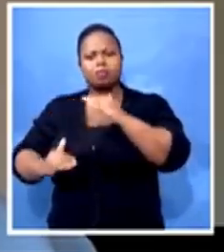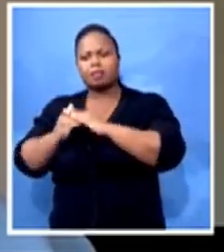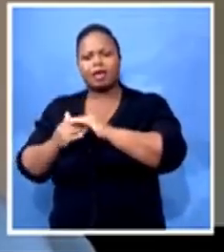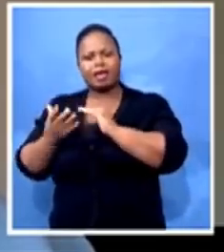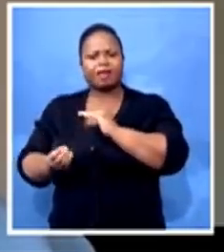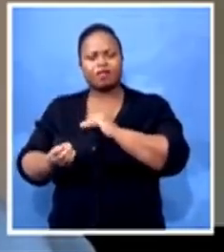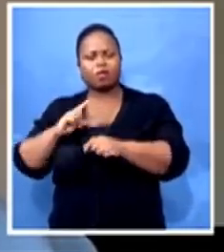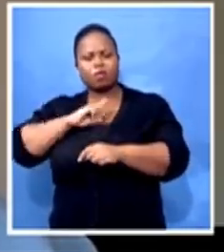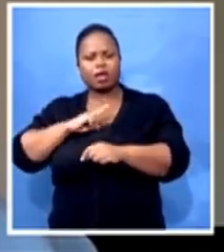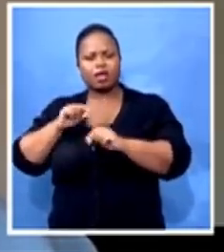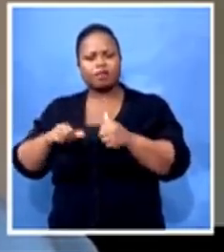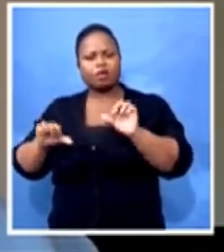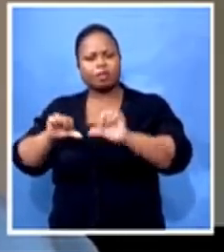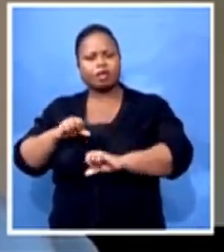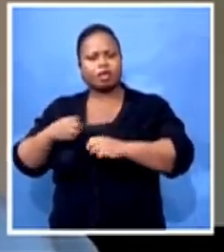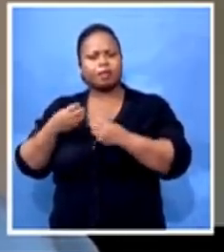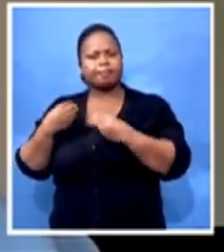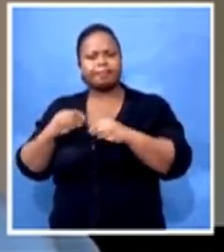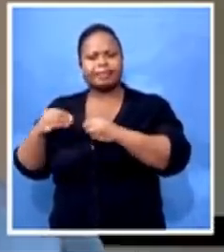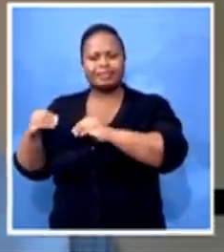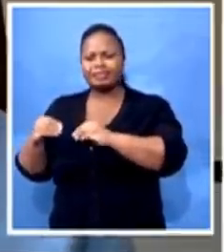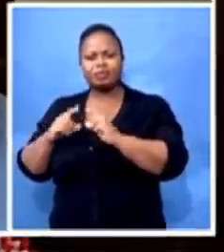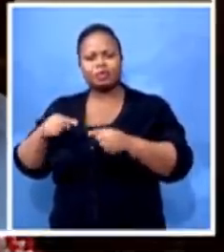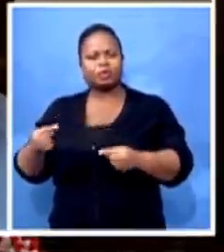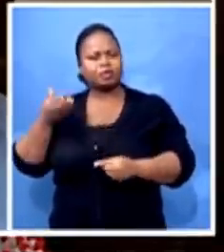the country's economy. Mr. Msibi, this